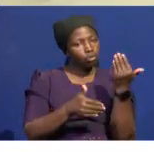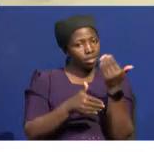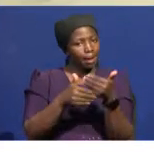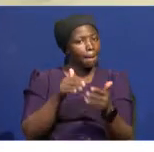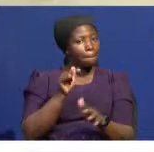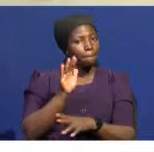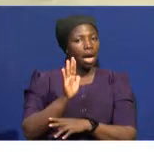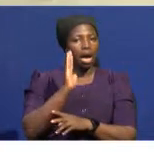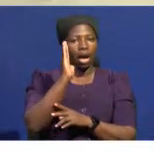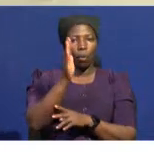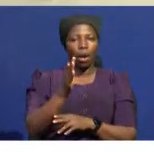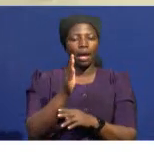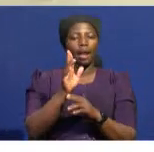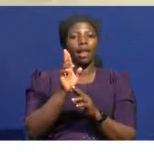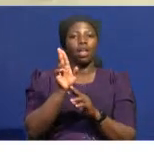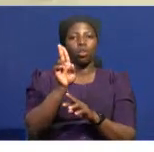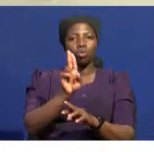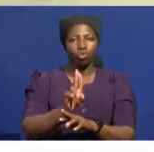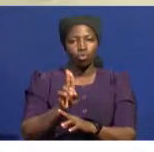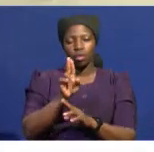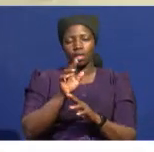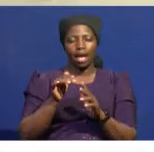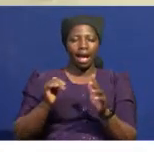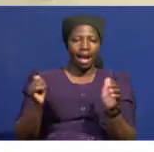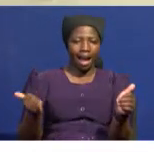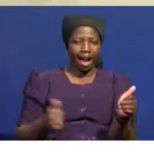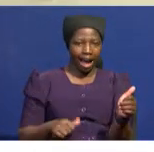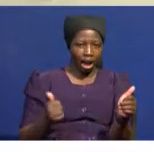will leverage the Agora model,